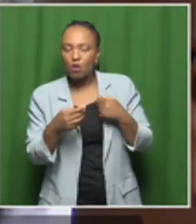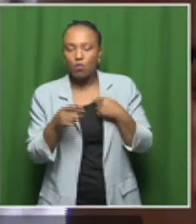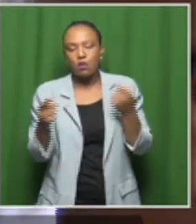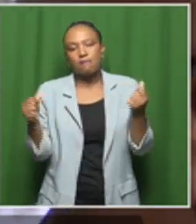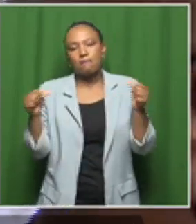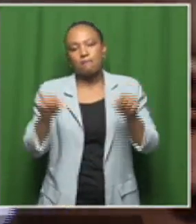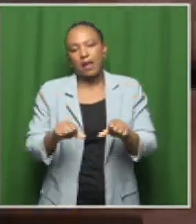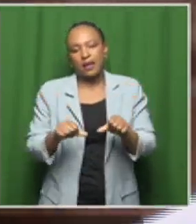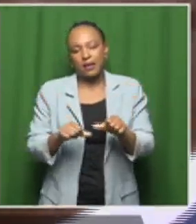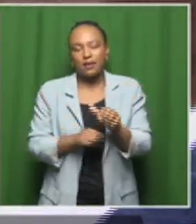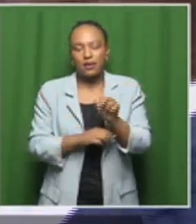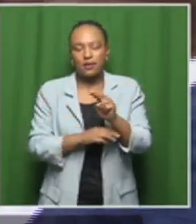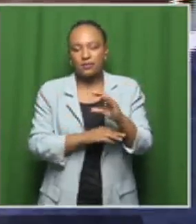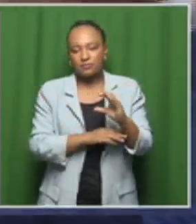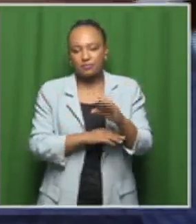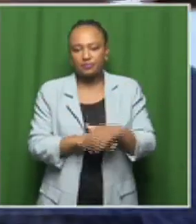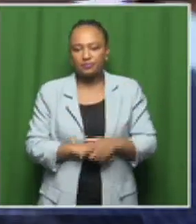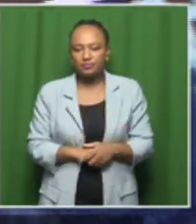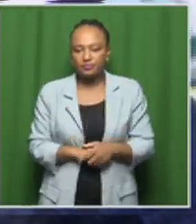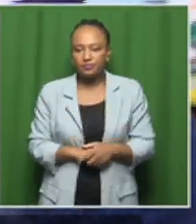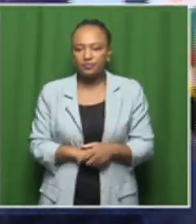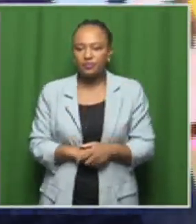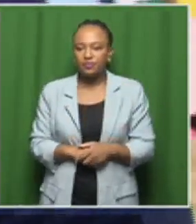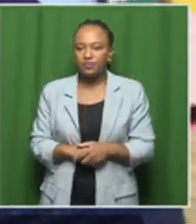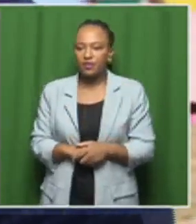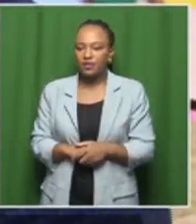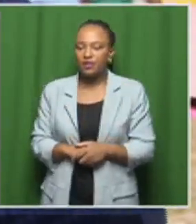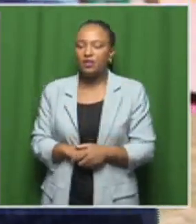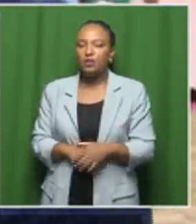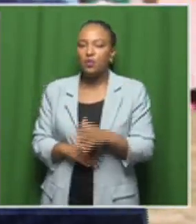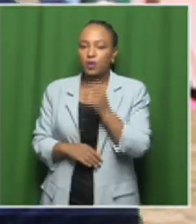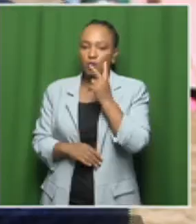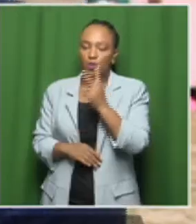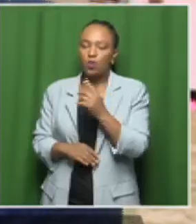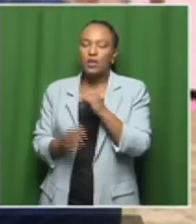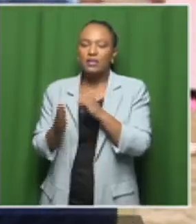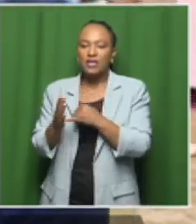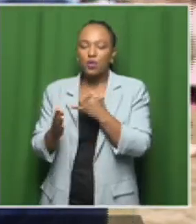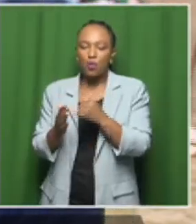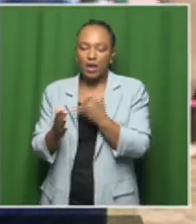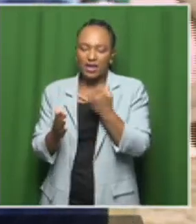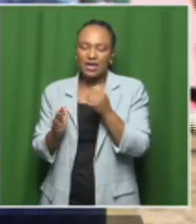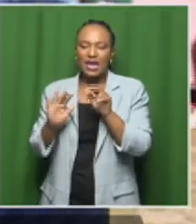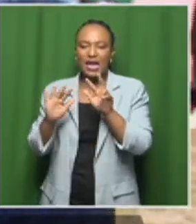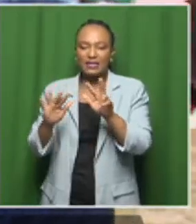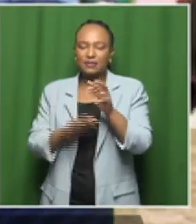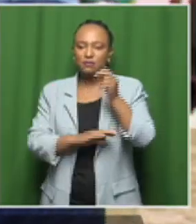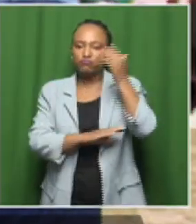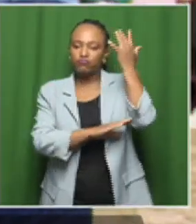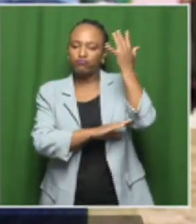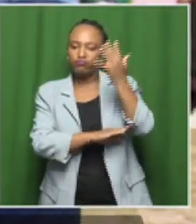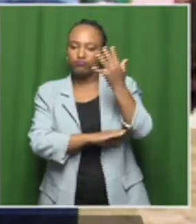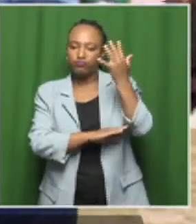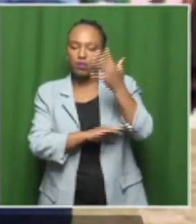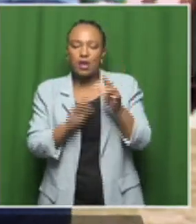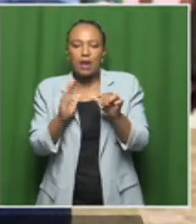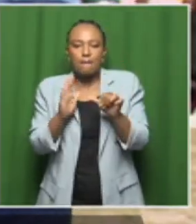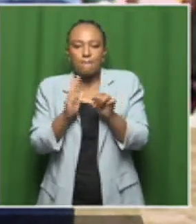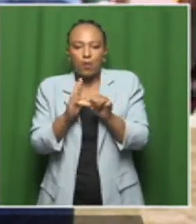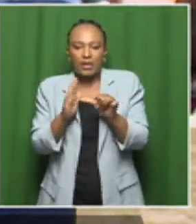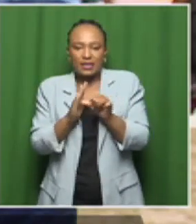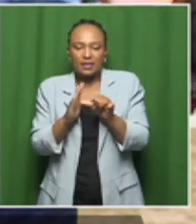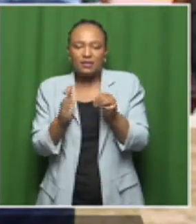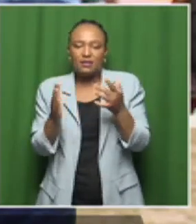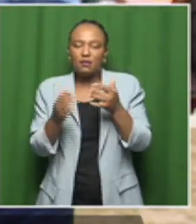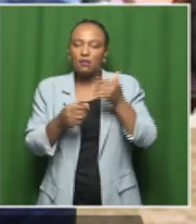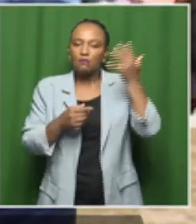as ANC. When you look at the January 8 statement, what will be the main key points that will speak to the bread and